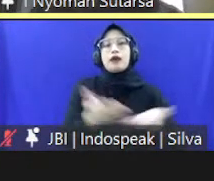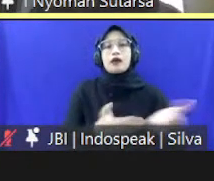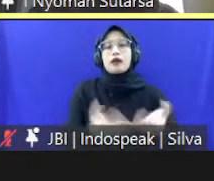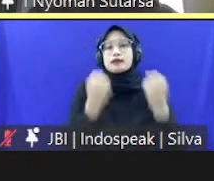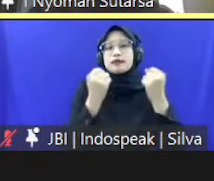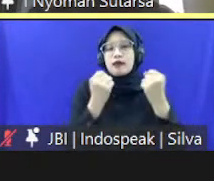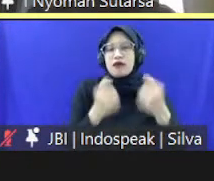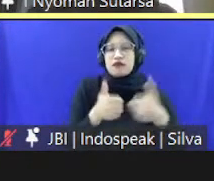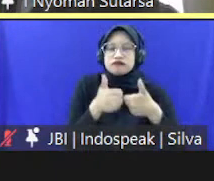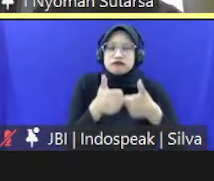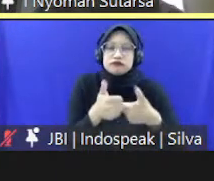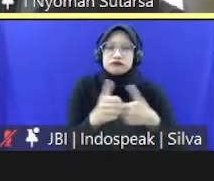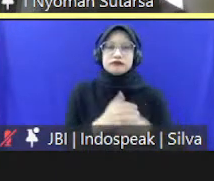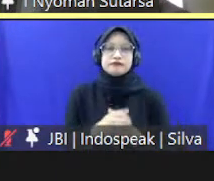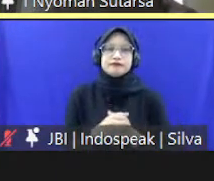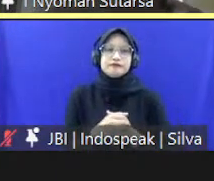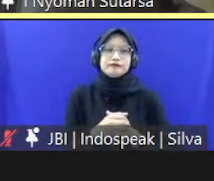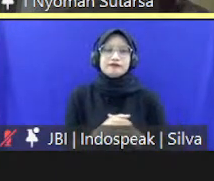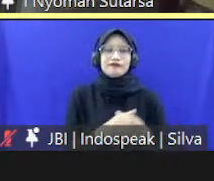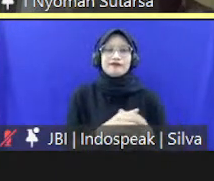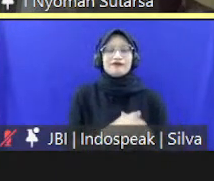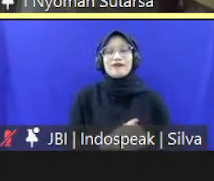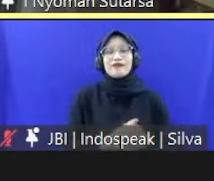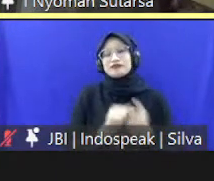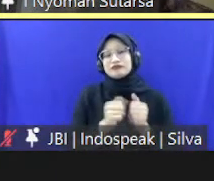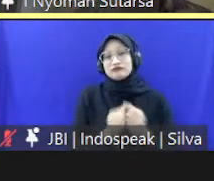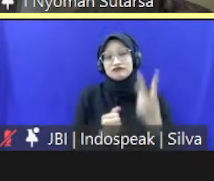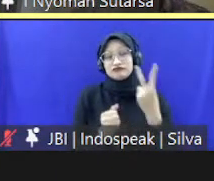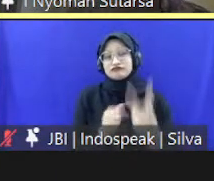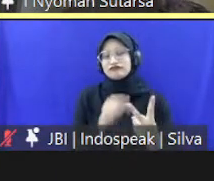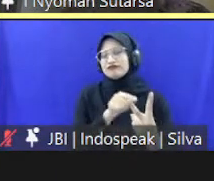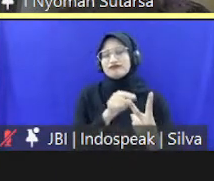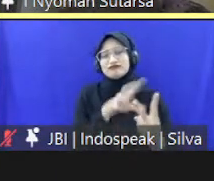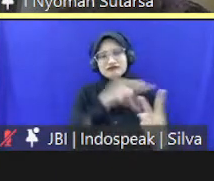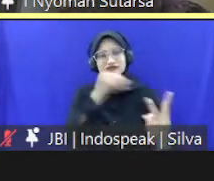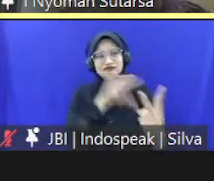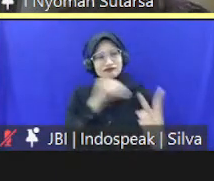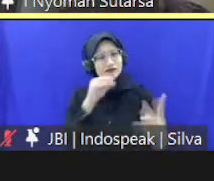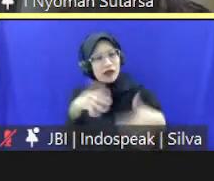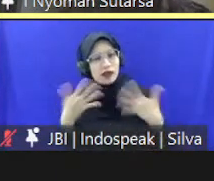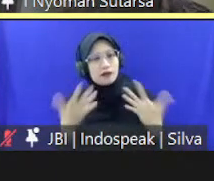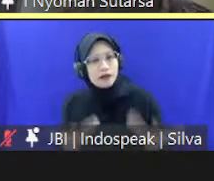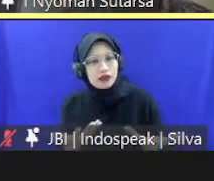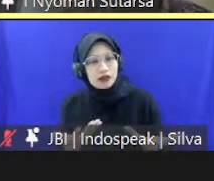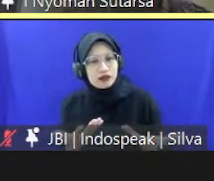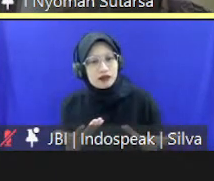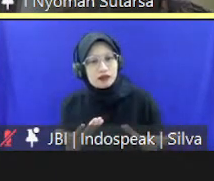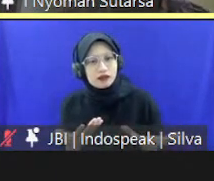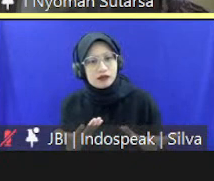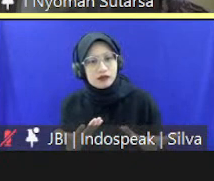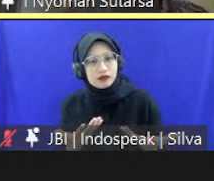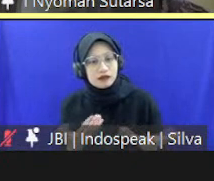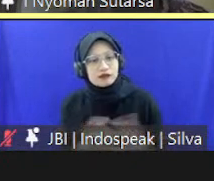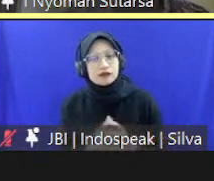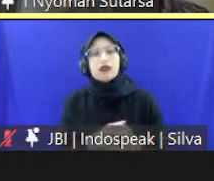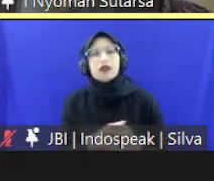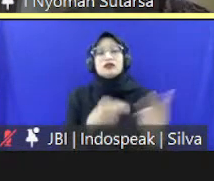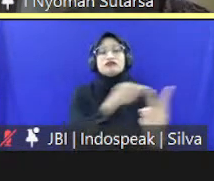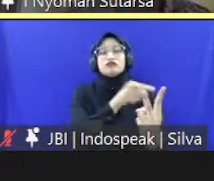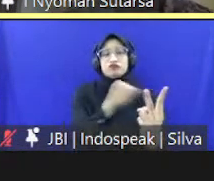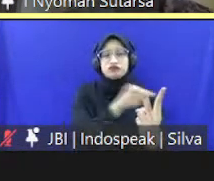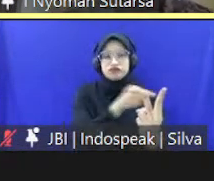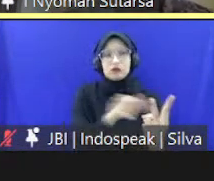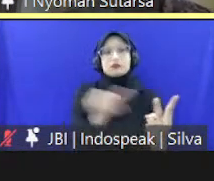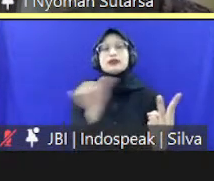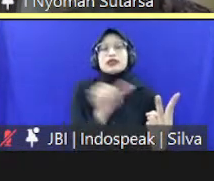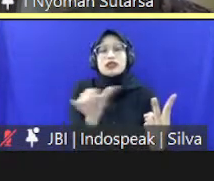So what can we learn from these 2 case studies? While Asana and Fifi are both suffered from gender oppression and